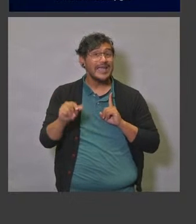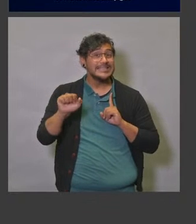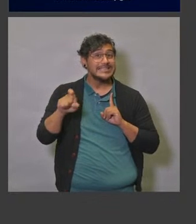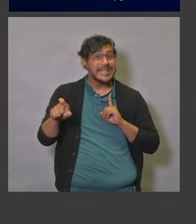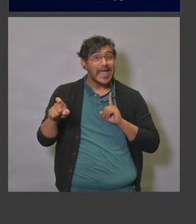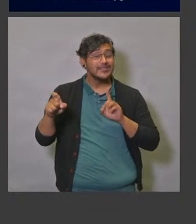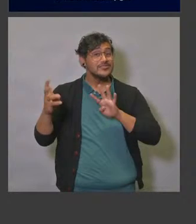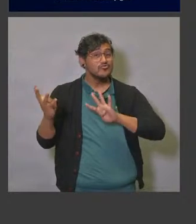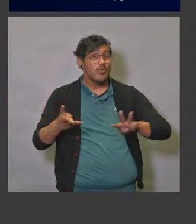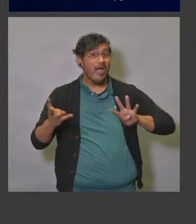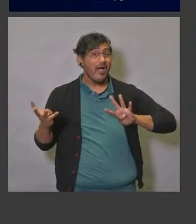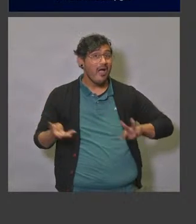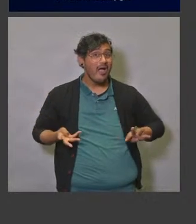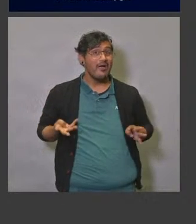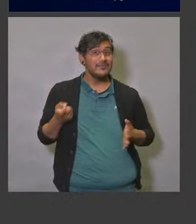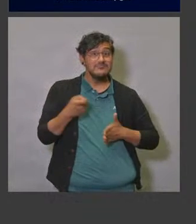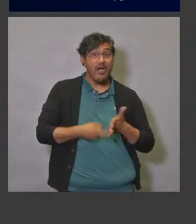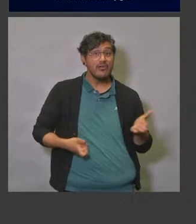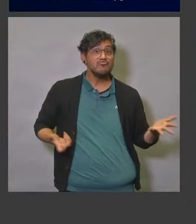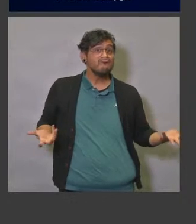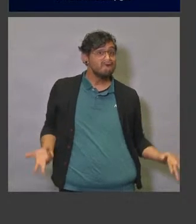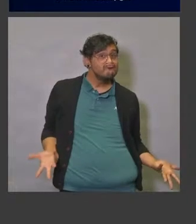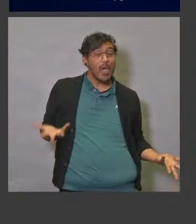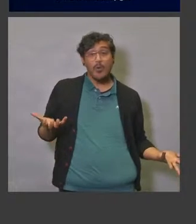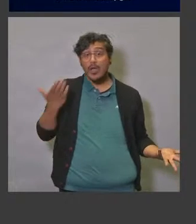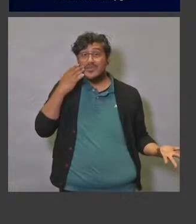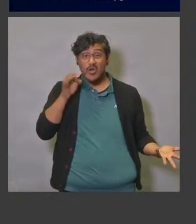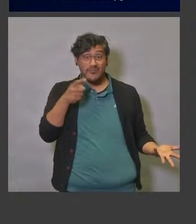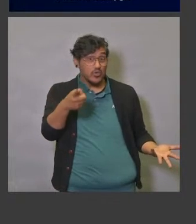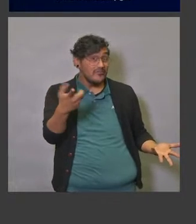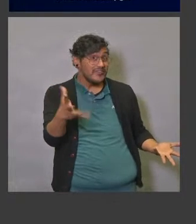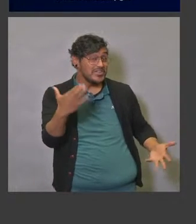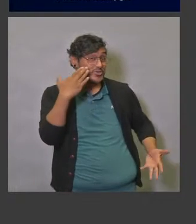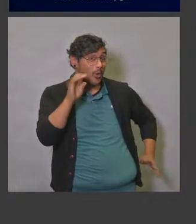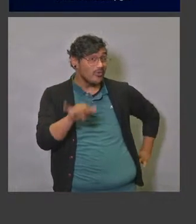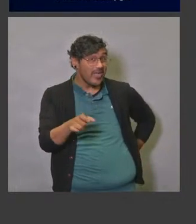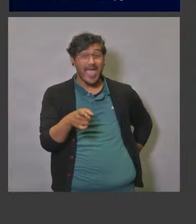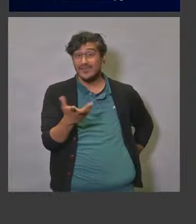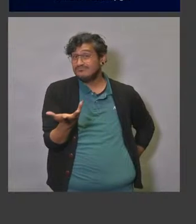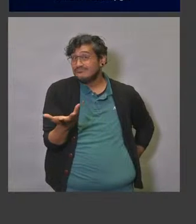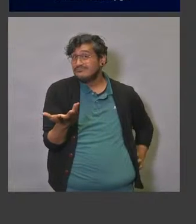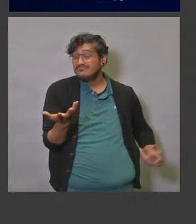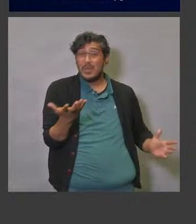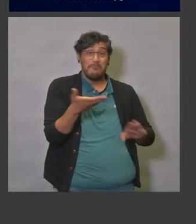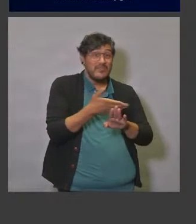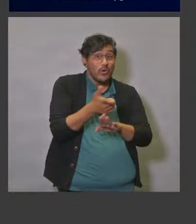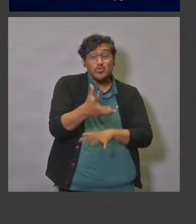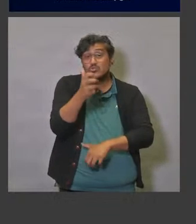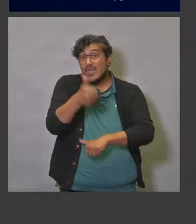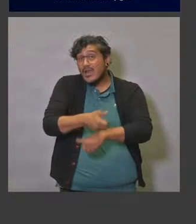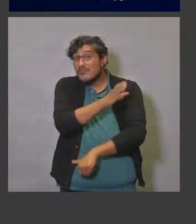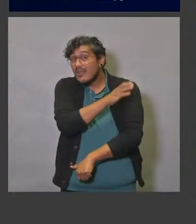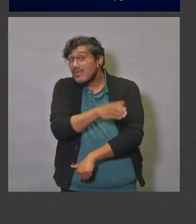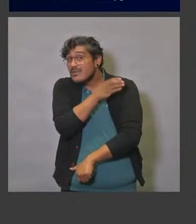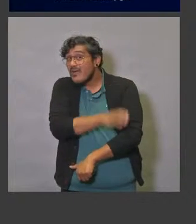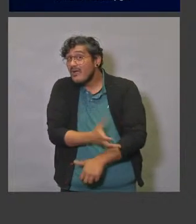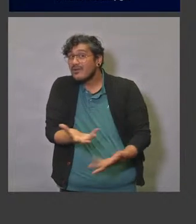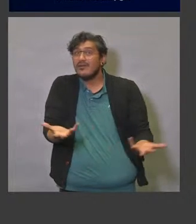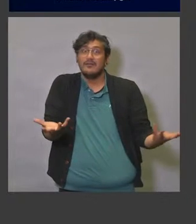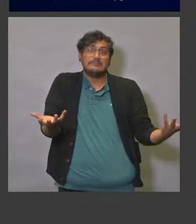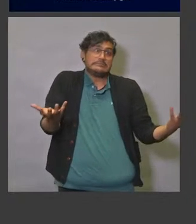to know if that was considered at all in your decision to have a clinic there. I understand that it's part of a big